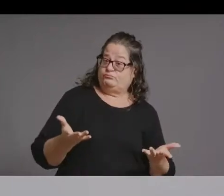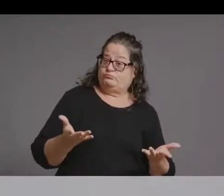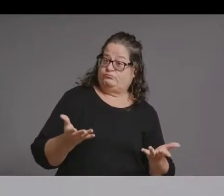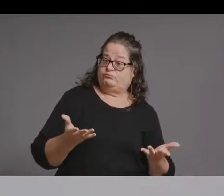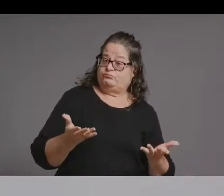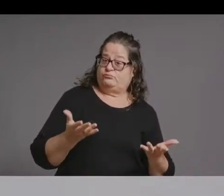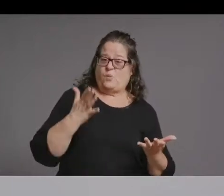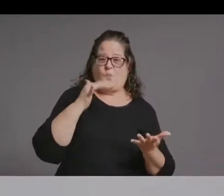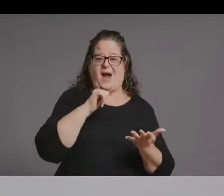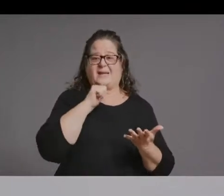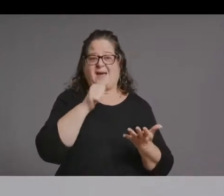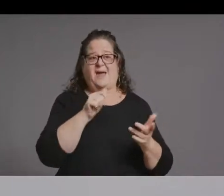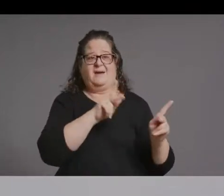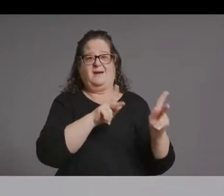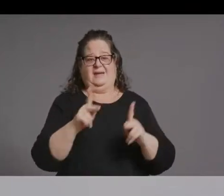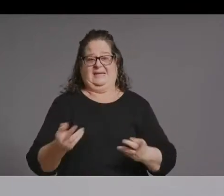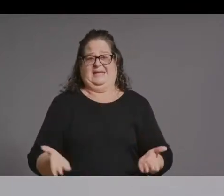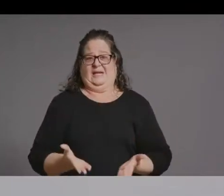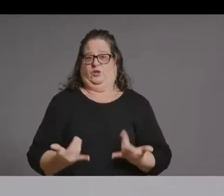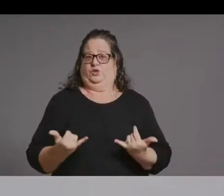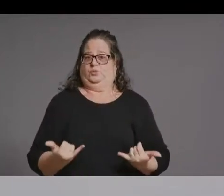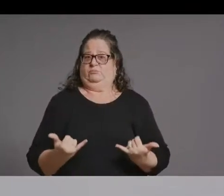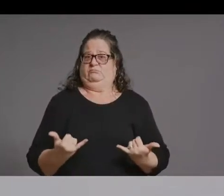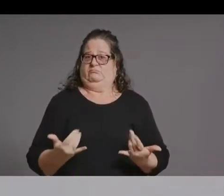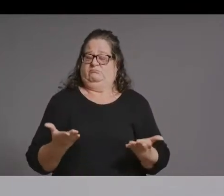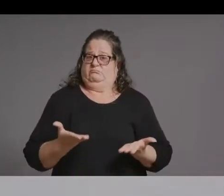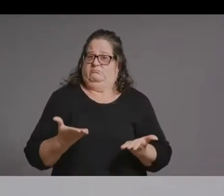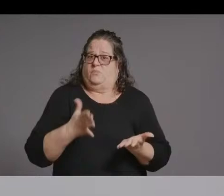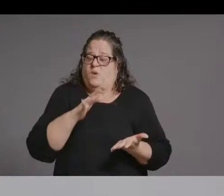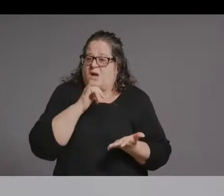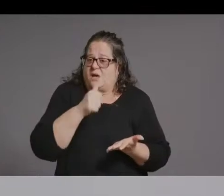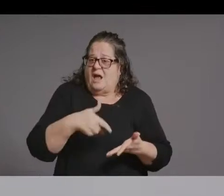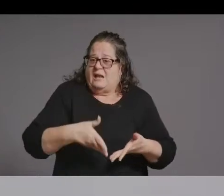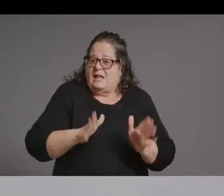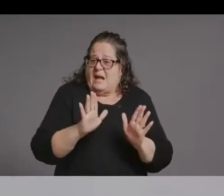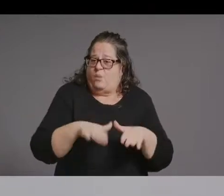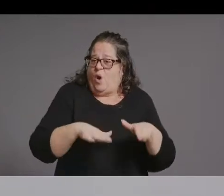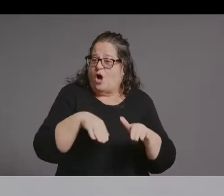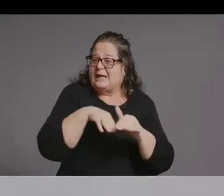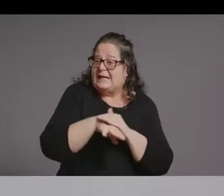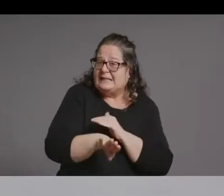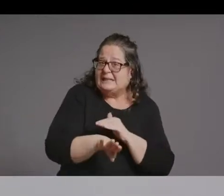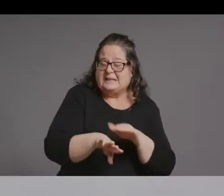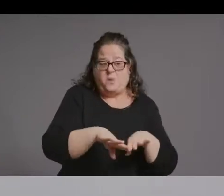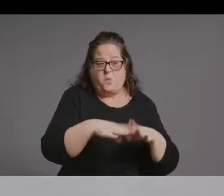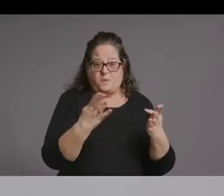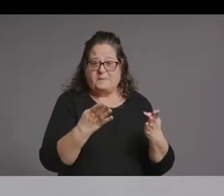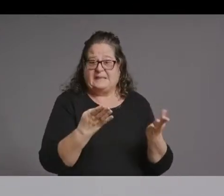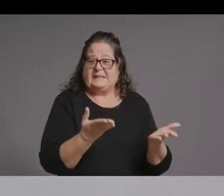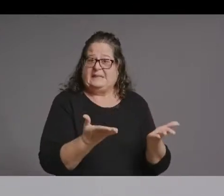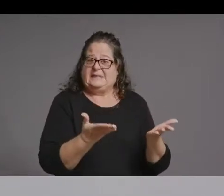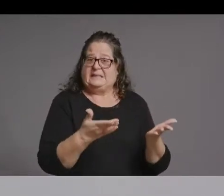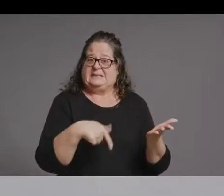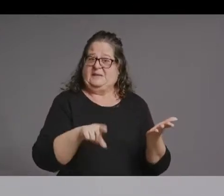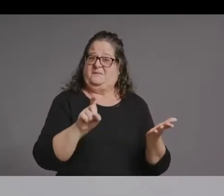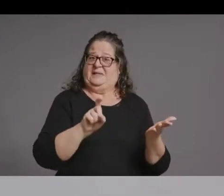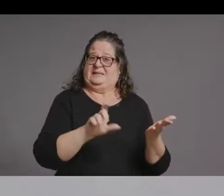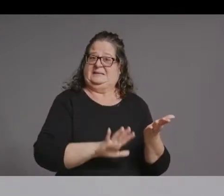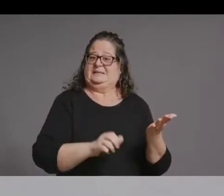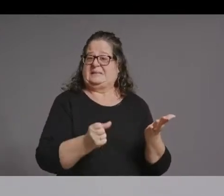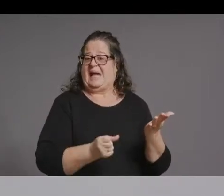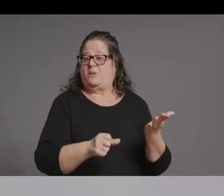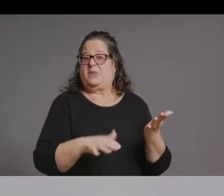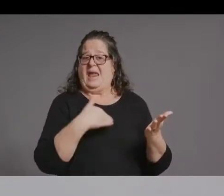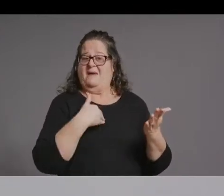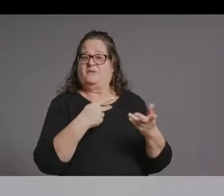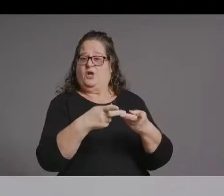doing more of that, particularly in saying, okay, we're gonna have a spot in South Phoenix or South Tucson or wherever,